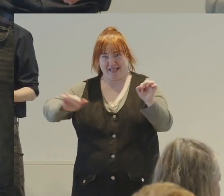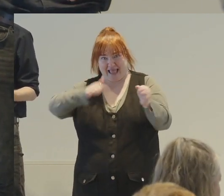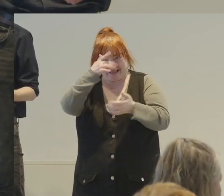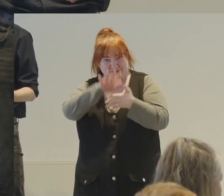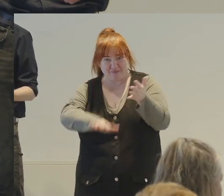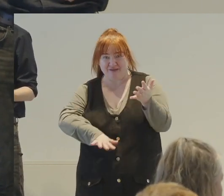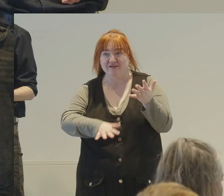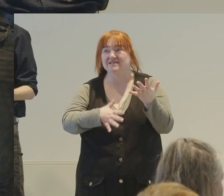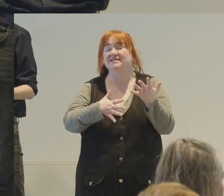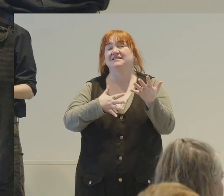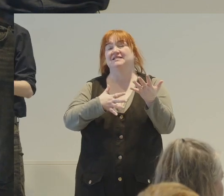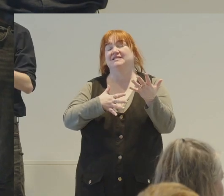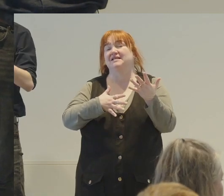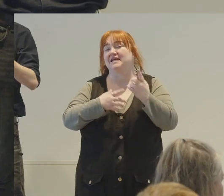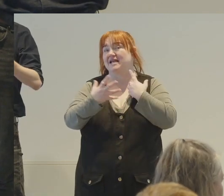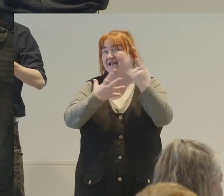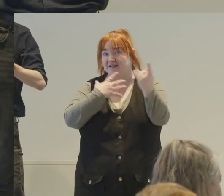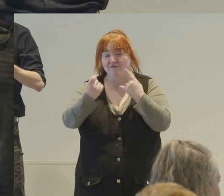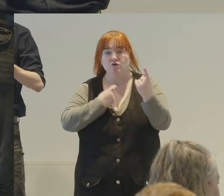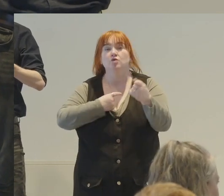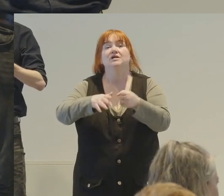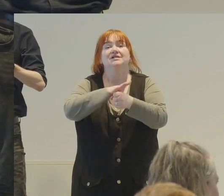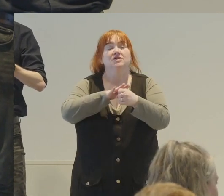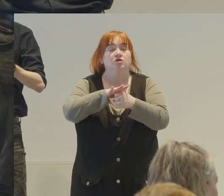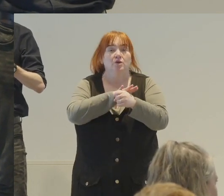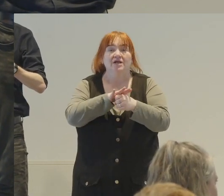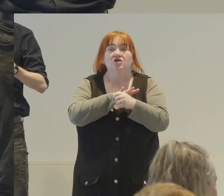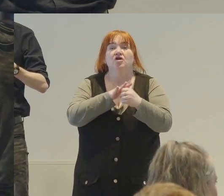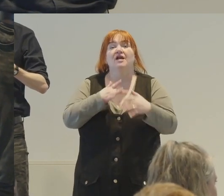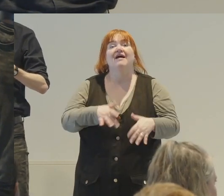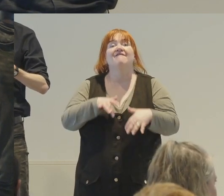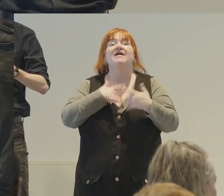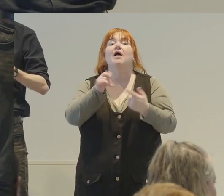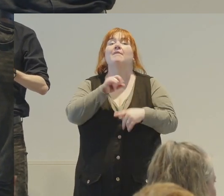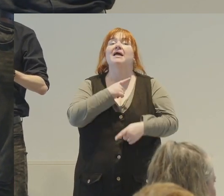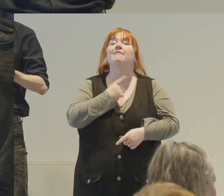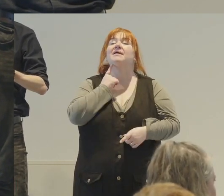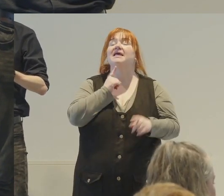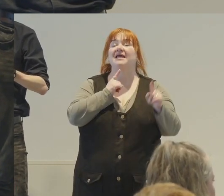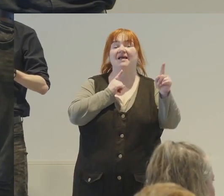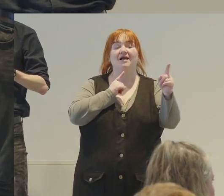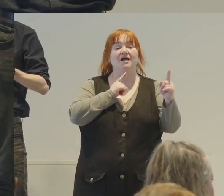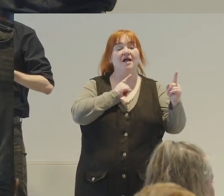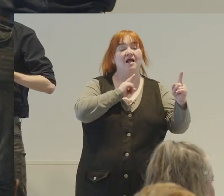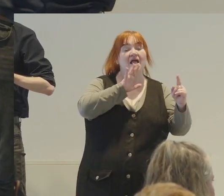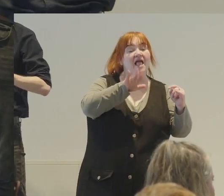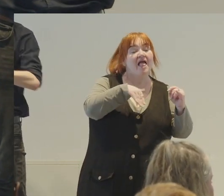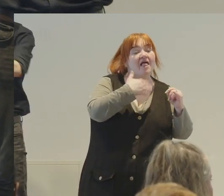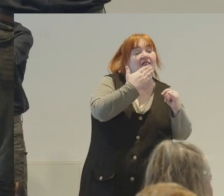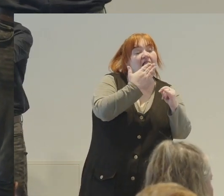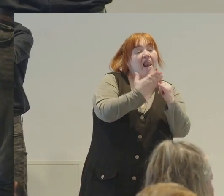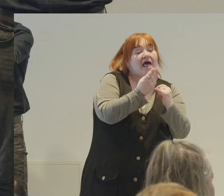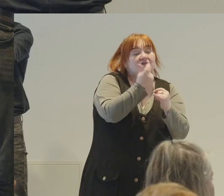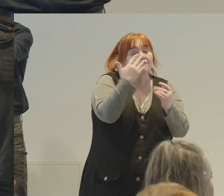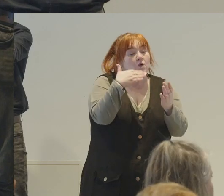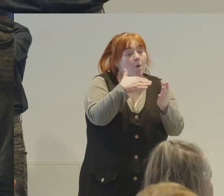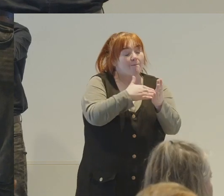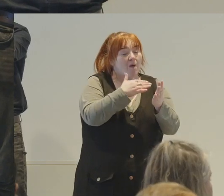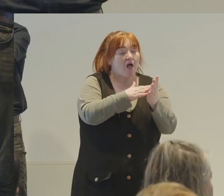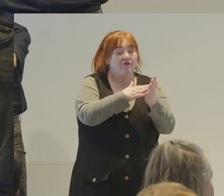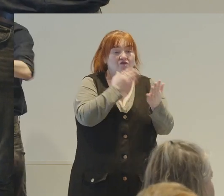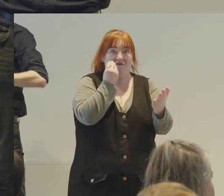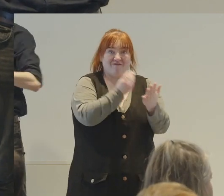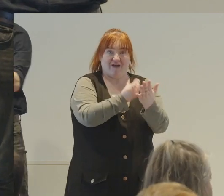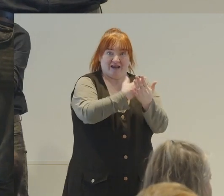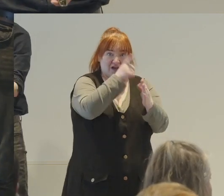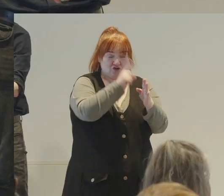very likely that they just did do a slightly bigger job in the last few months of the financial year, but they really won't work for the months